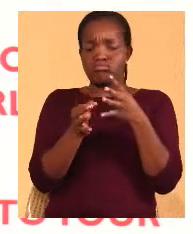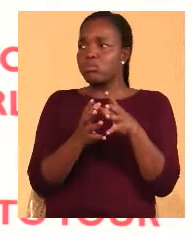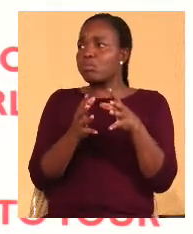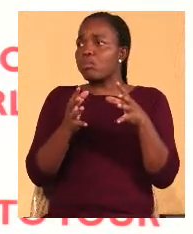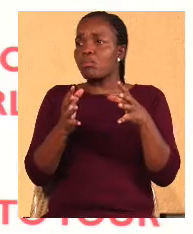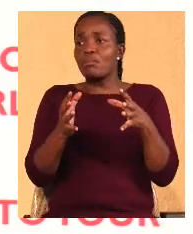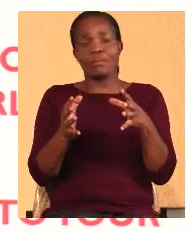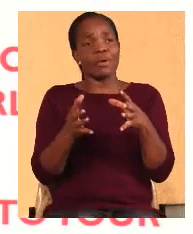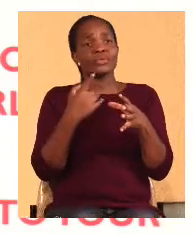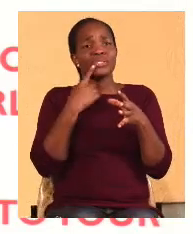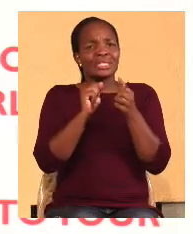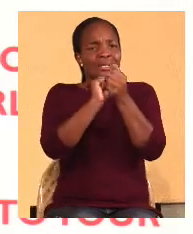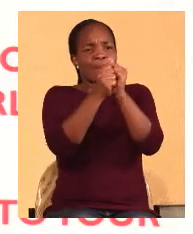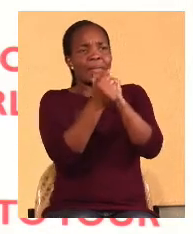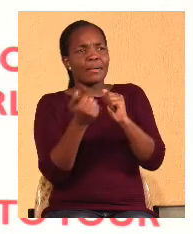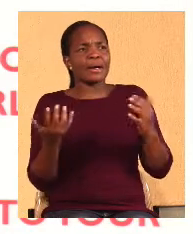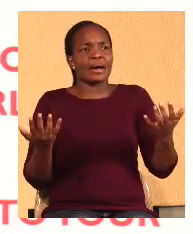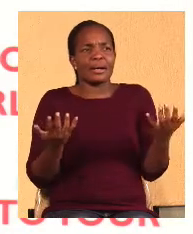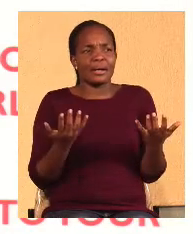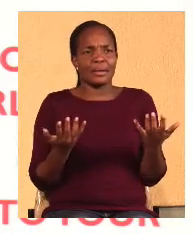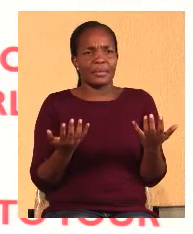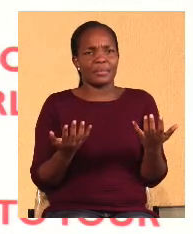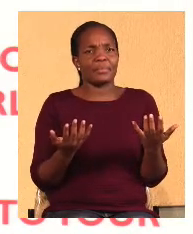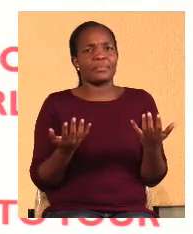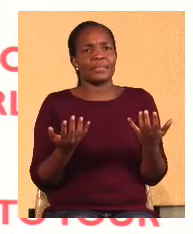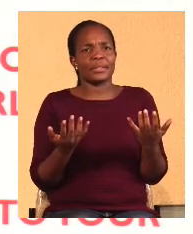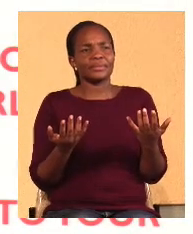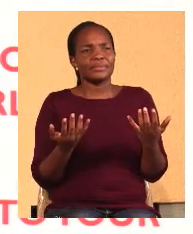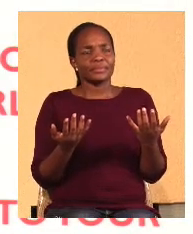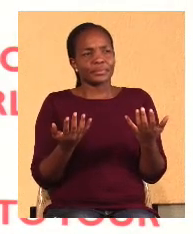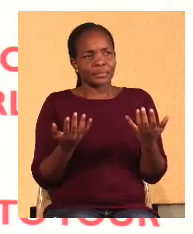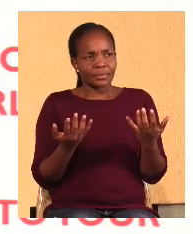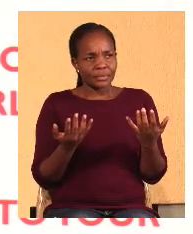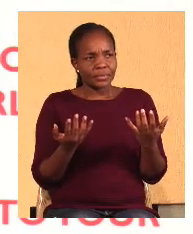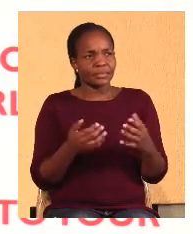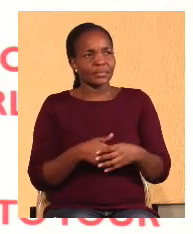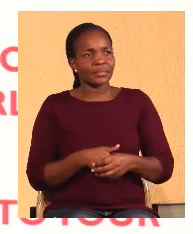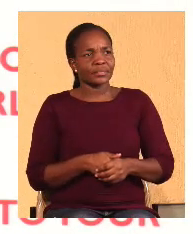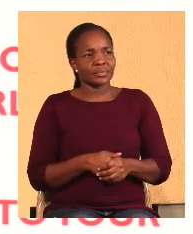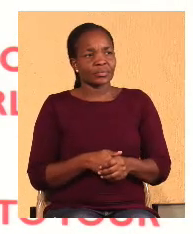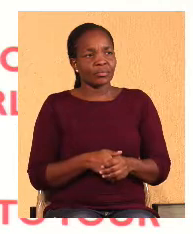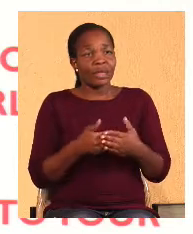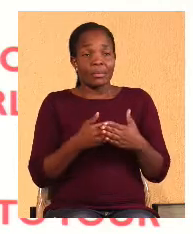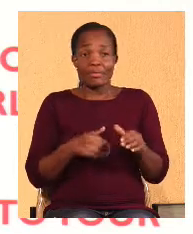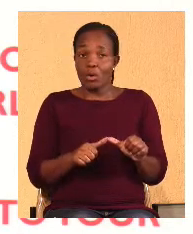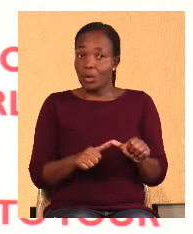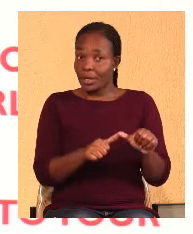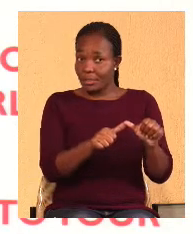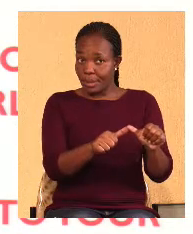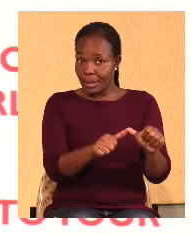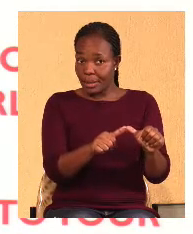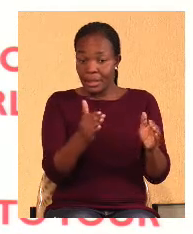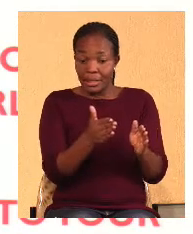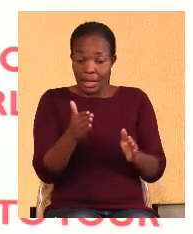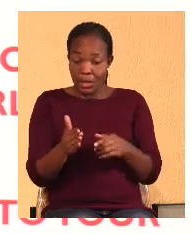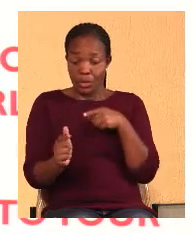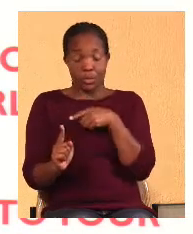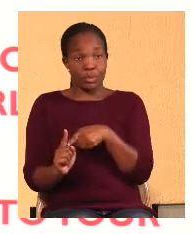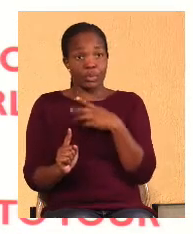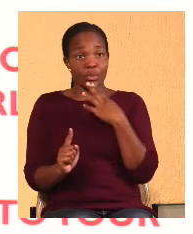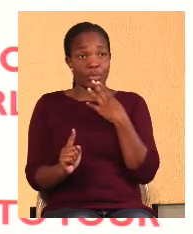those amendments and repeal of some of those regulations entail. But before we do that, we would,